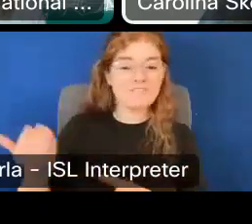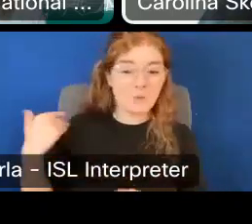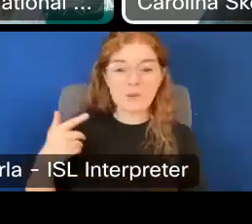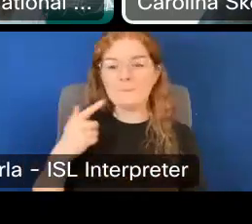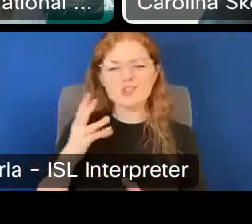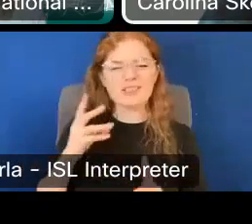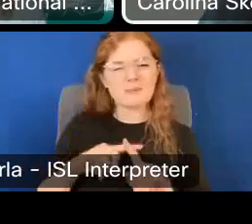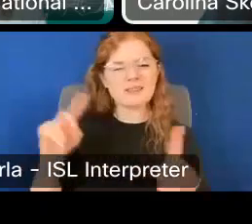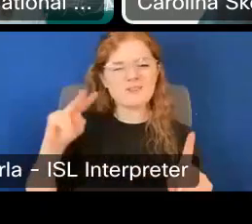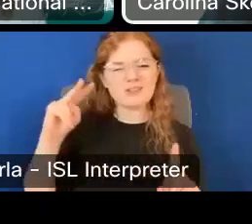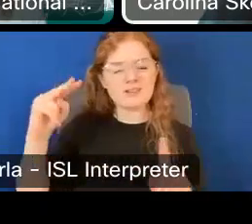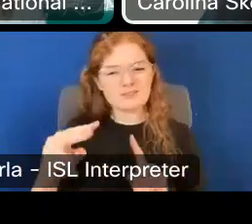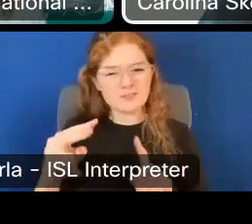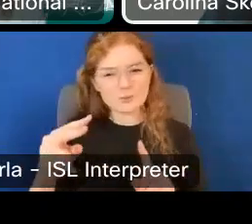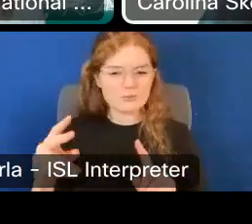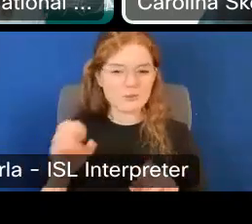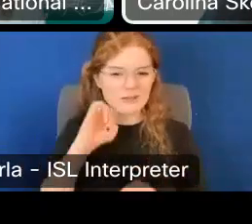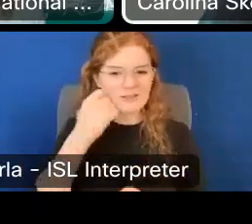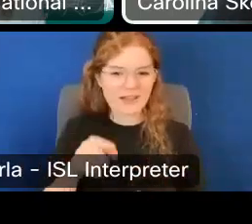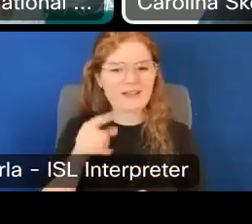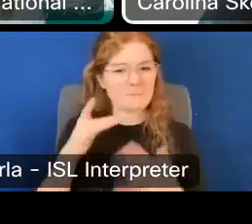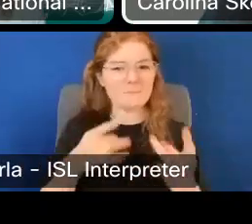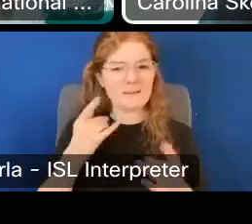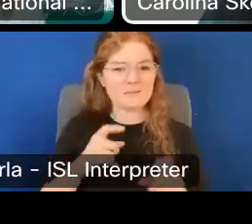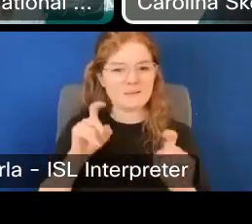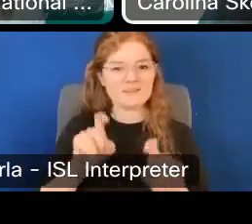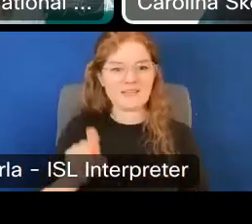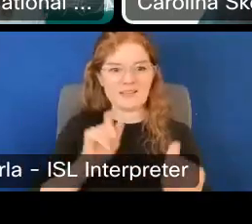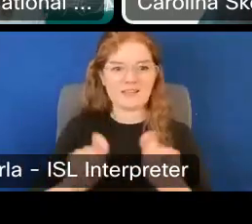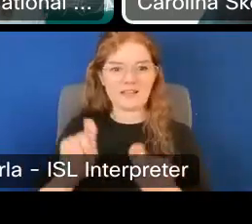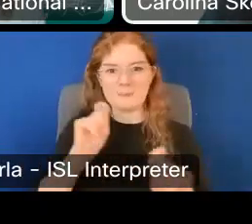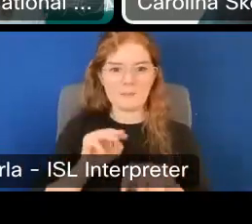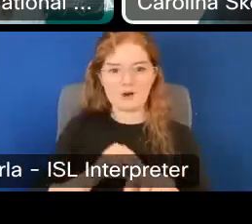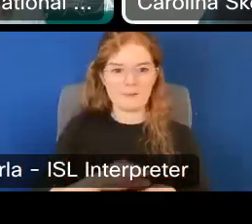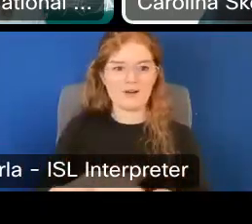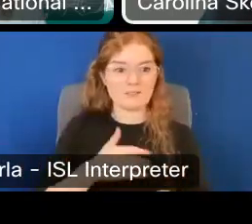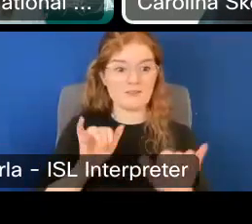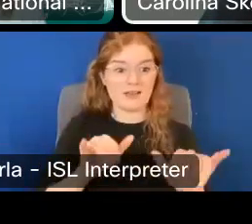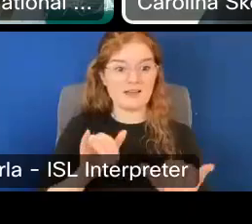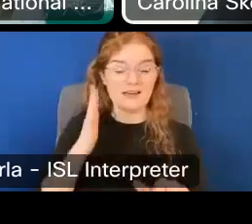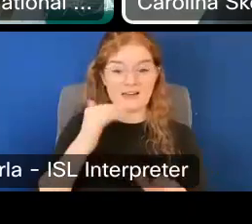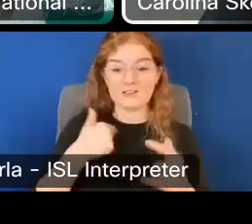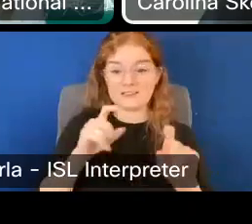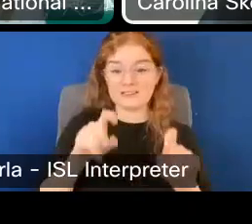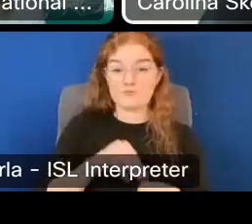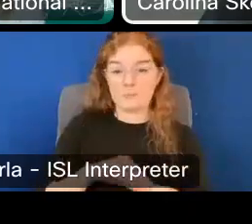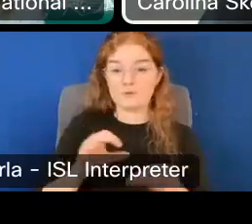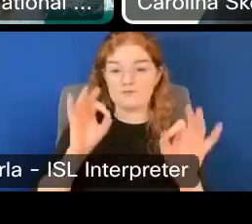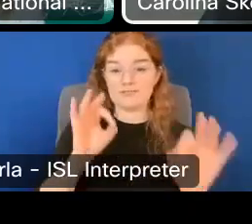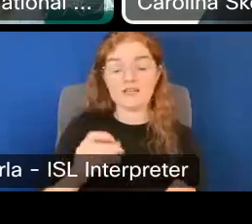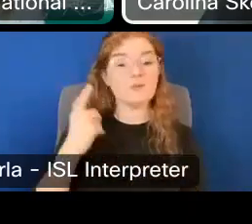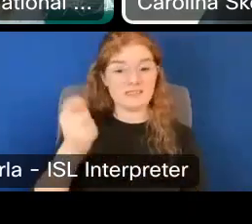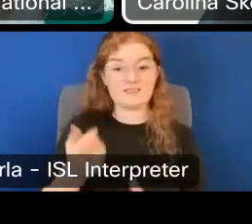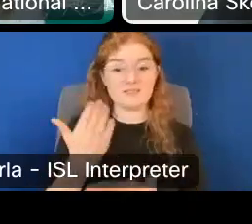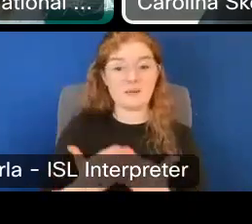it's just different in that regard. It just makes you stay in allowed to stay in the problem. I think it was fantastic. And even, you know, we gave a couple of